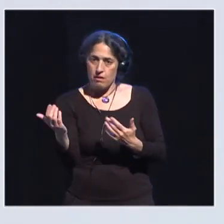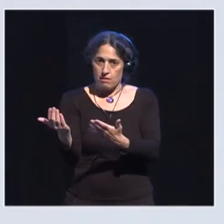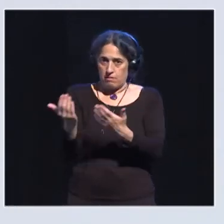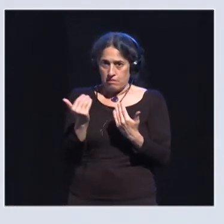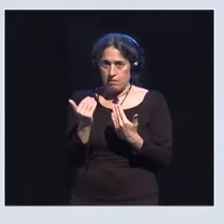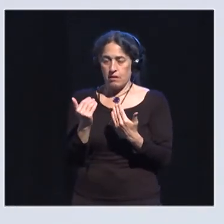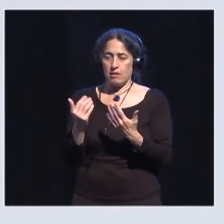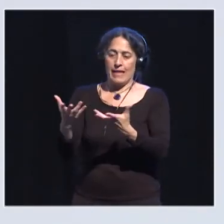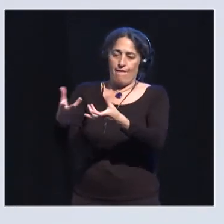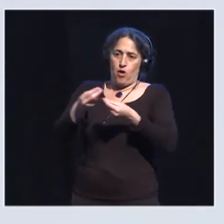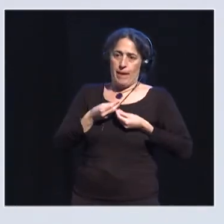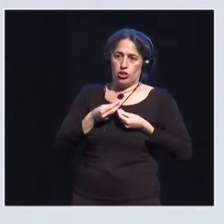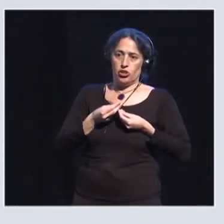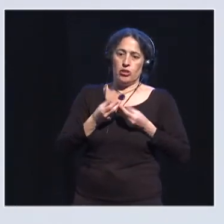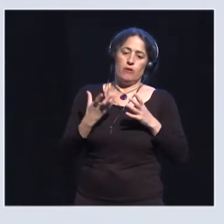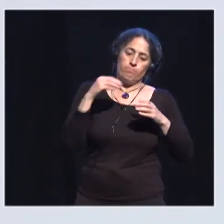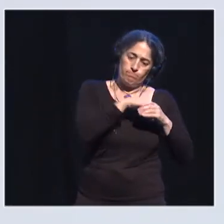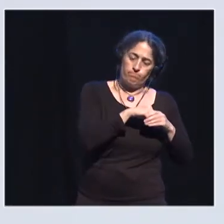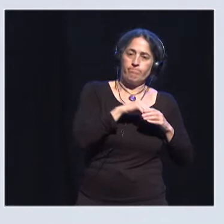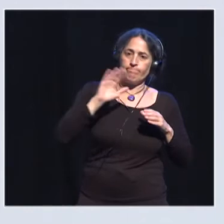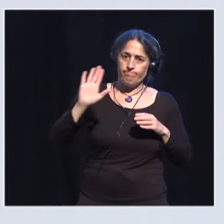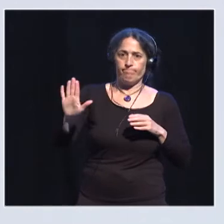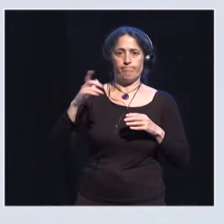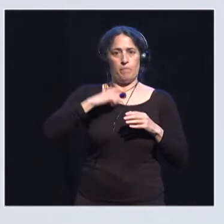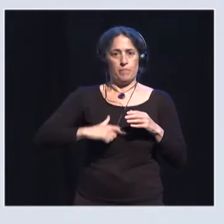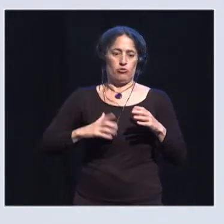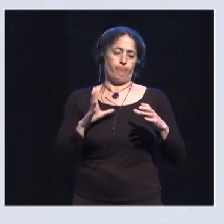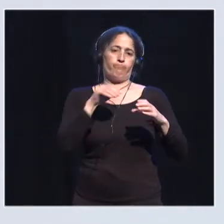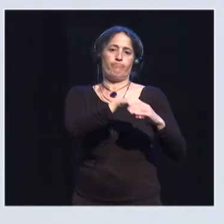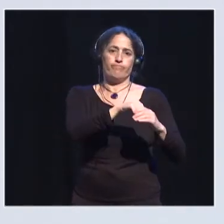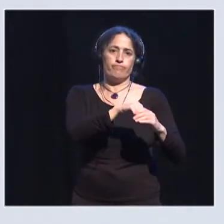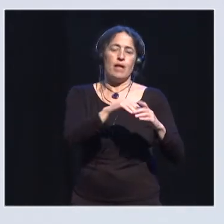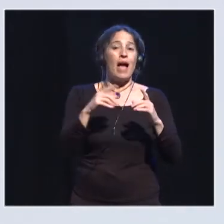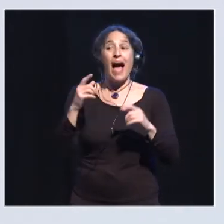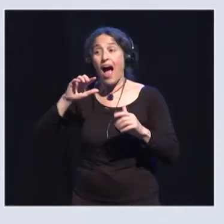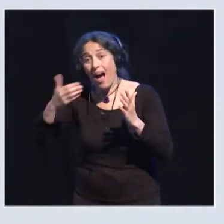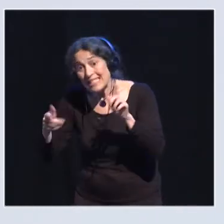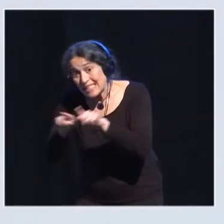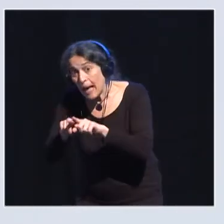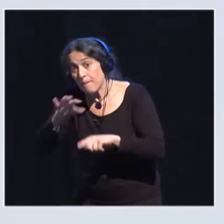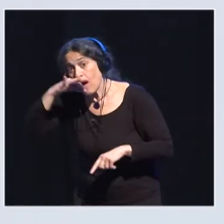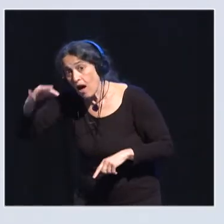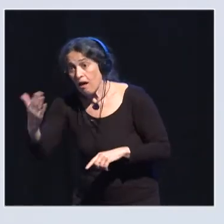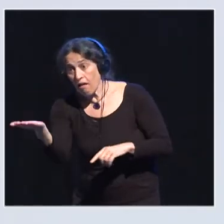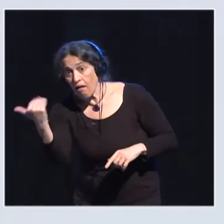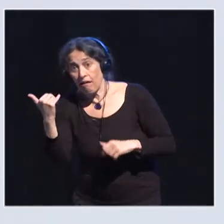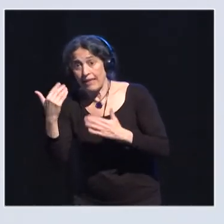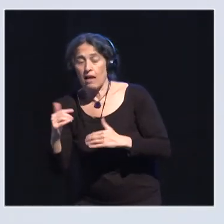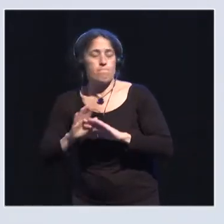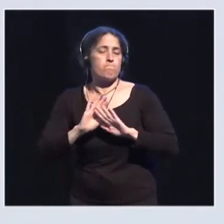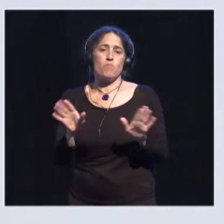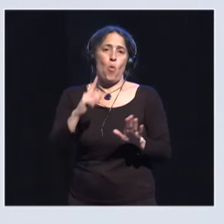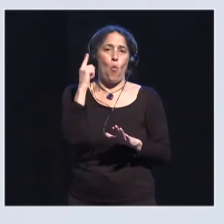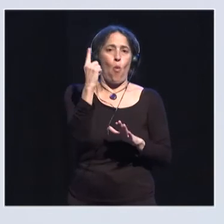prohibited. State has to remember, and with my permission, to use this information once again. And it gave a real